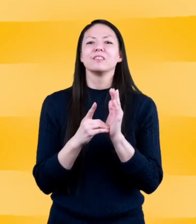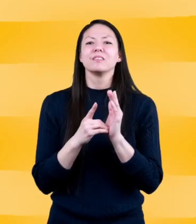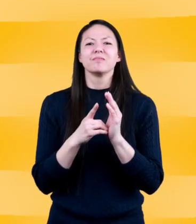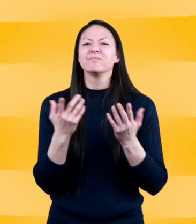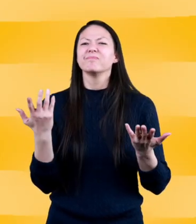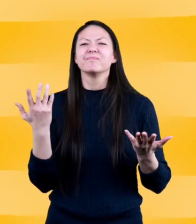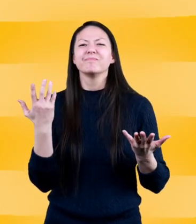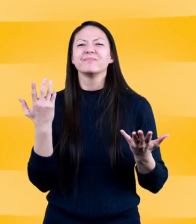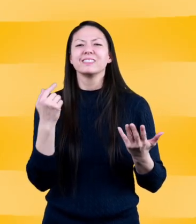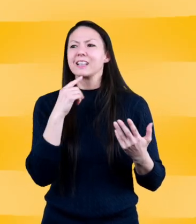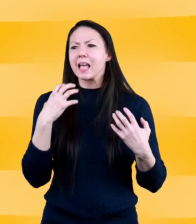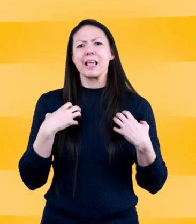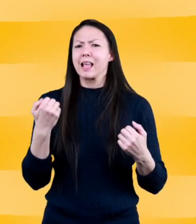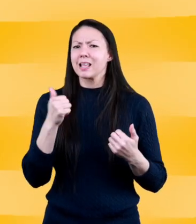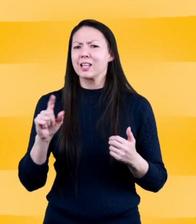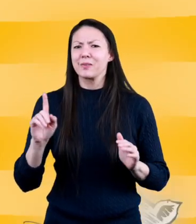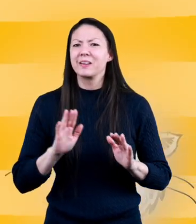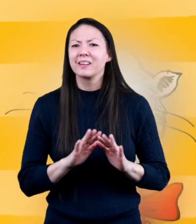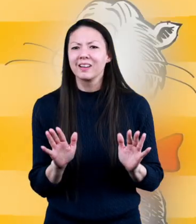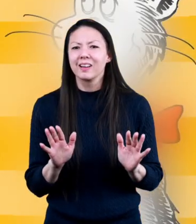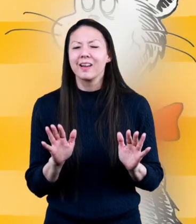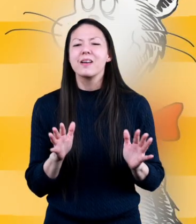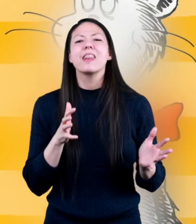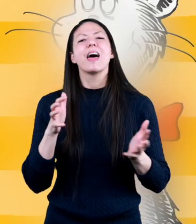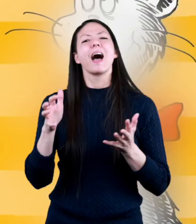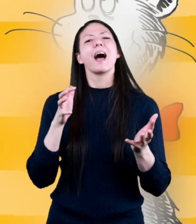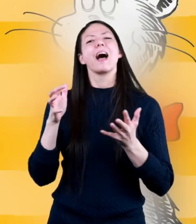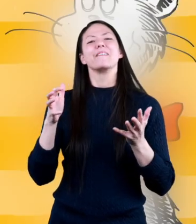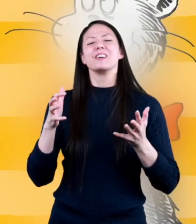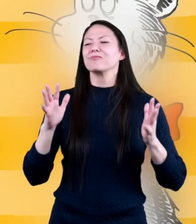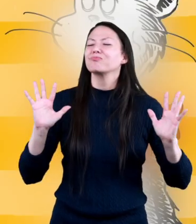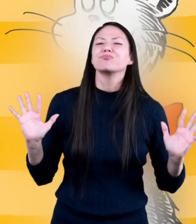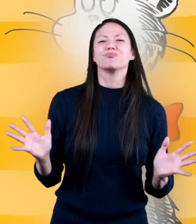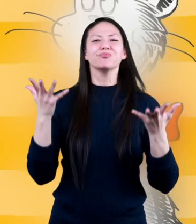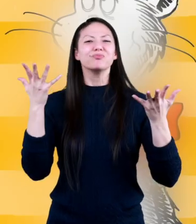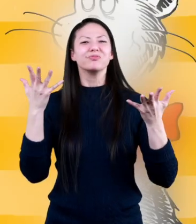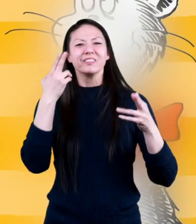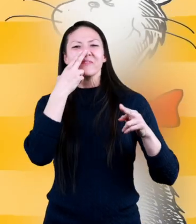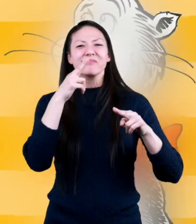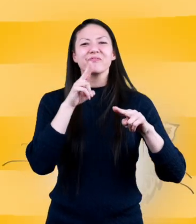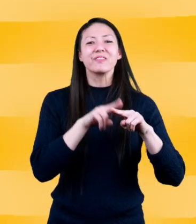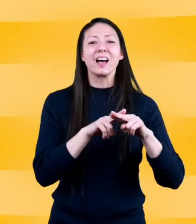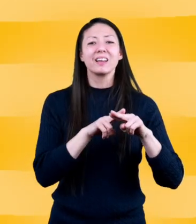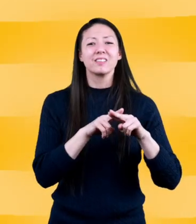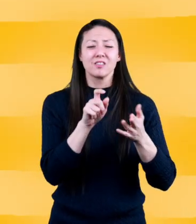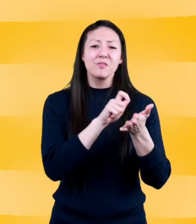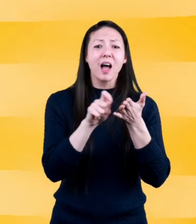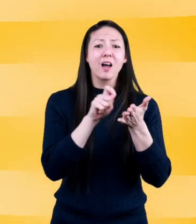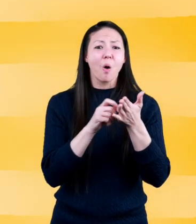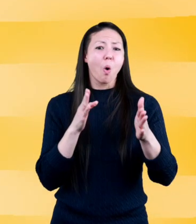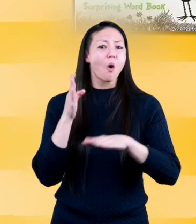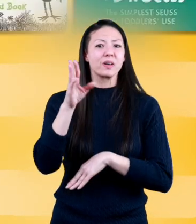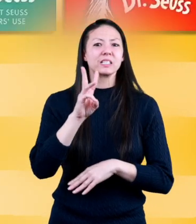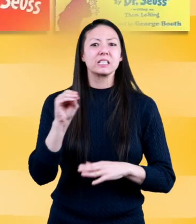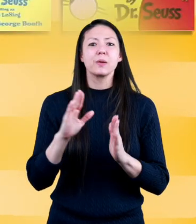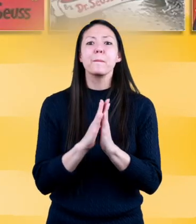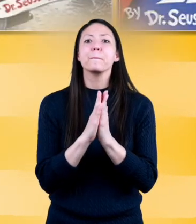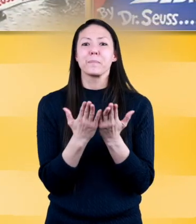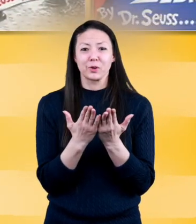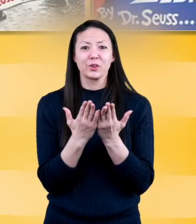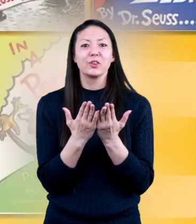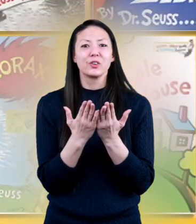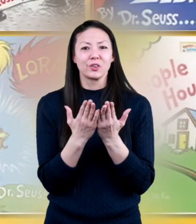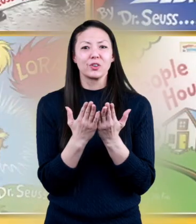but didn't heal anyone, except through laughter and a whole lot of fun. A famous writer with over